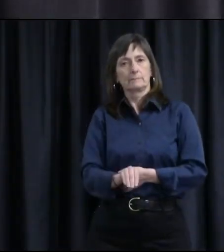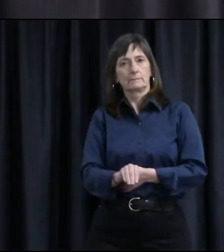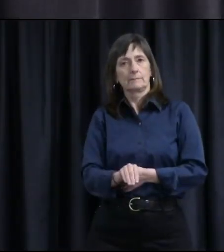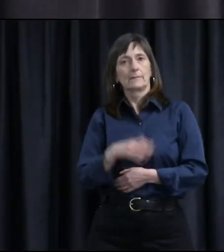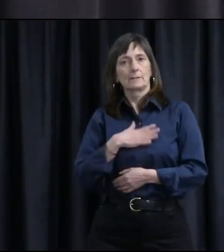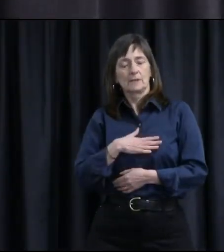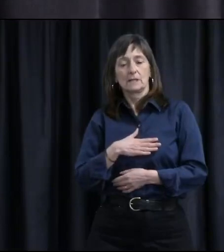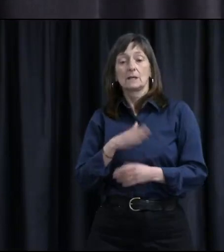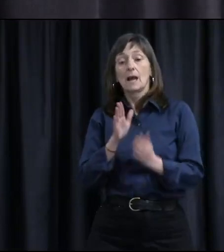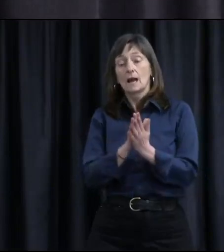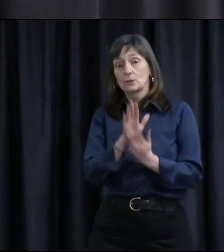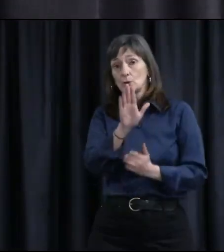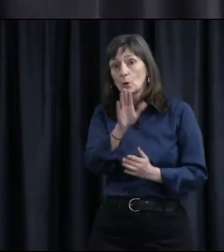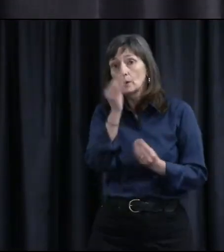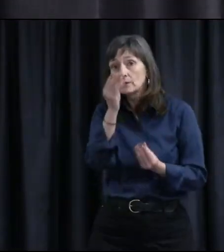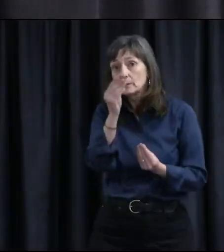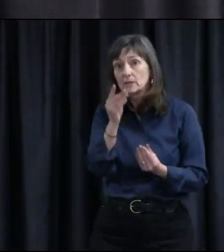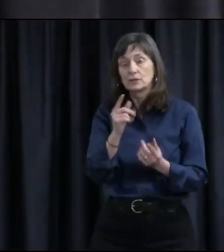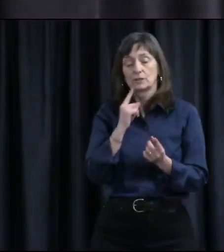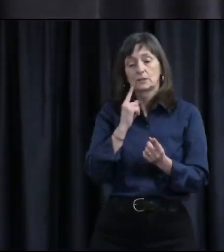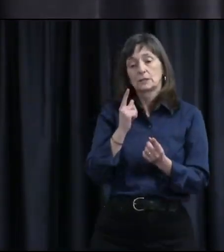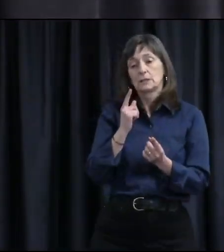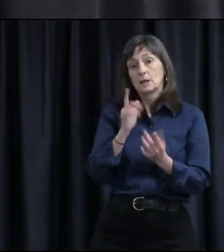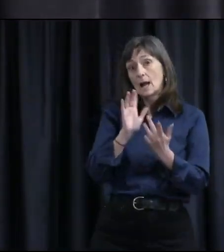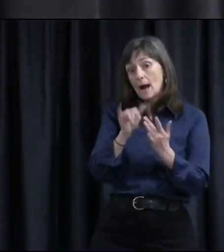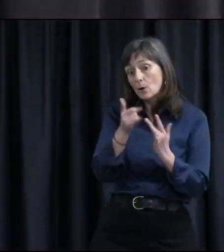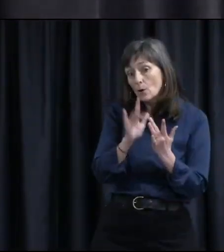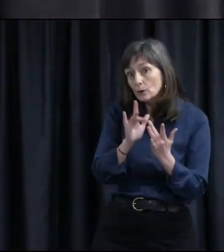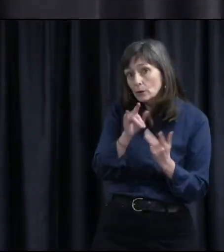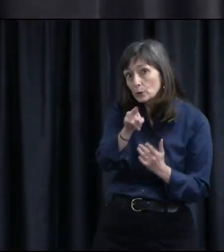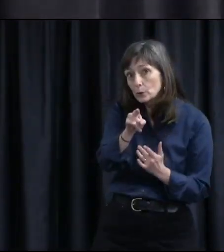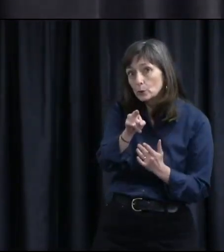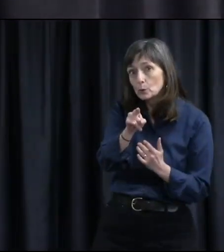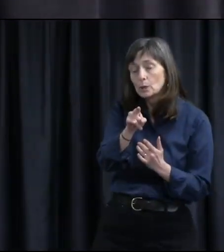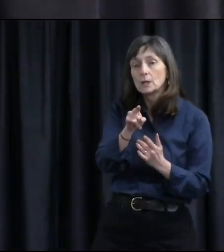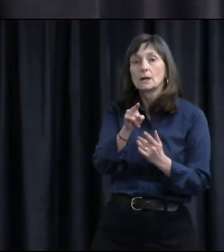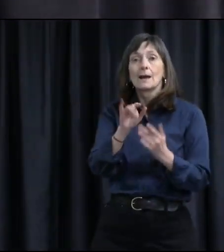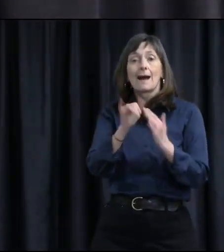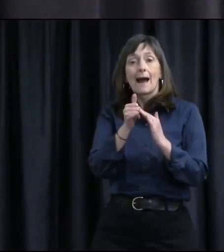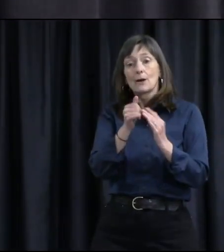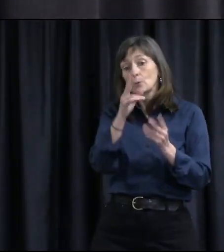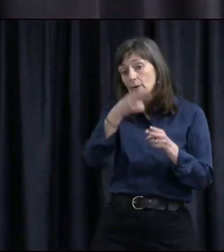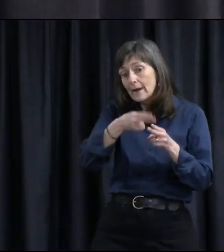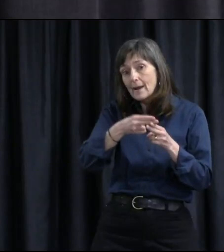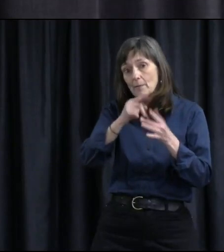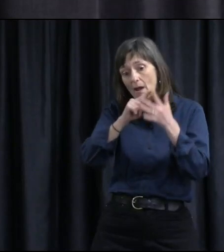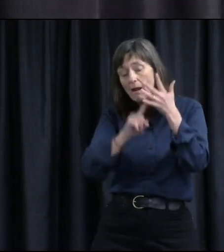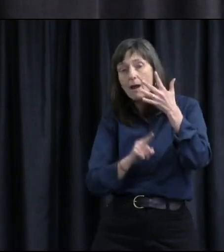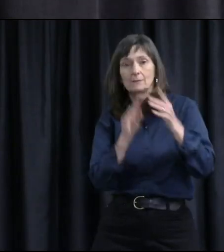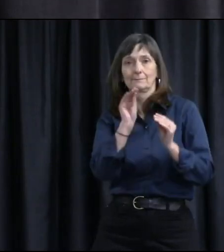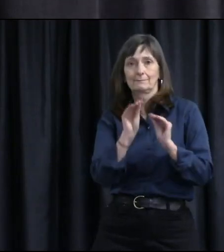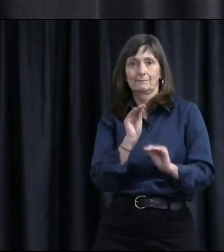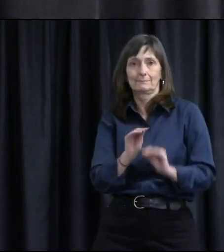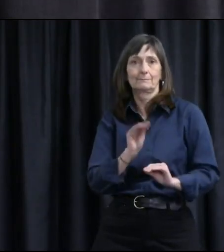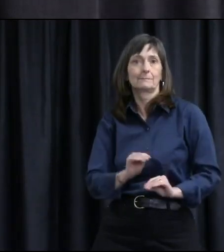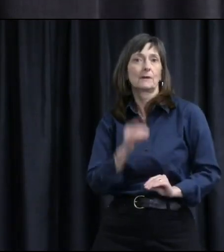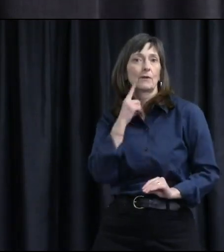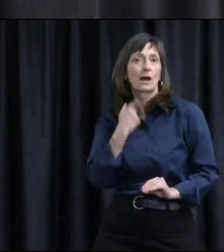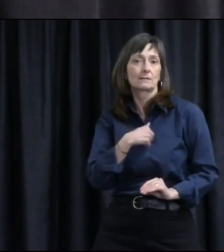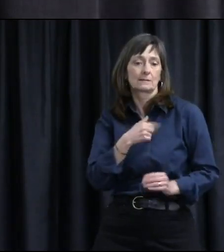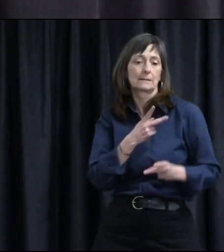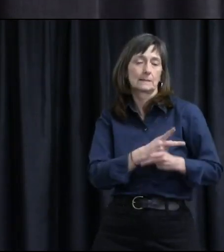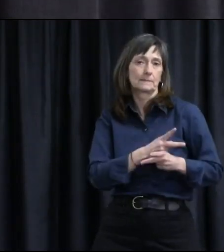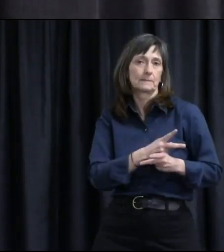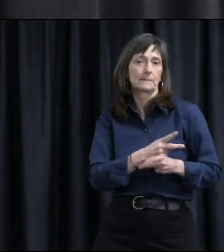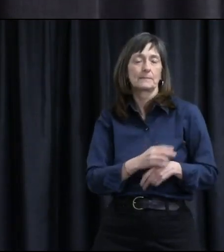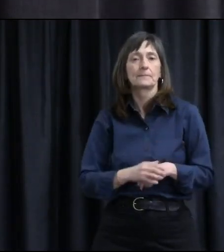contact information. This is important to you, it's important to our province, it's important to our communities. Also, there's a public reporting